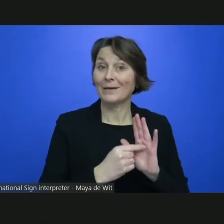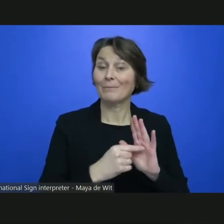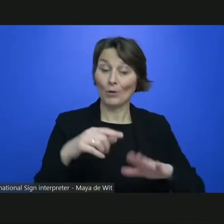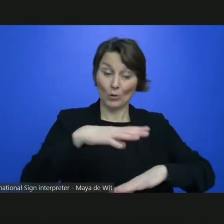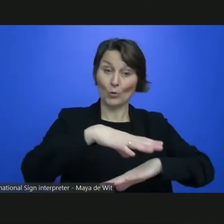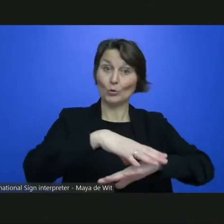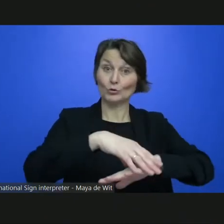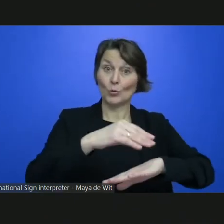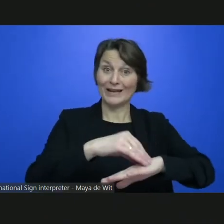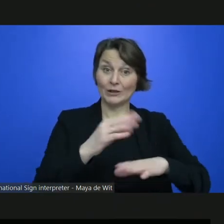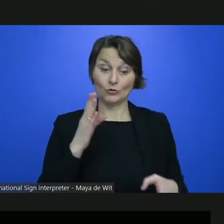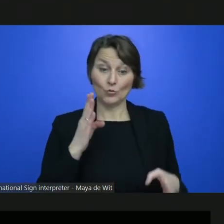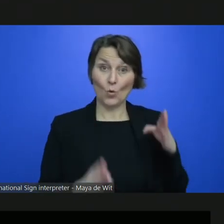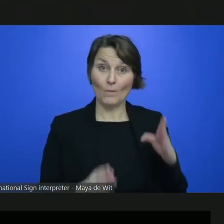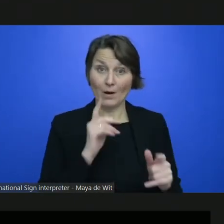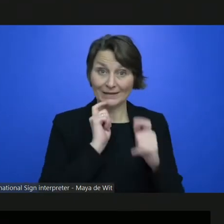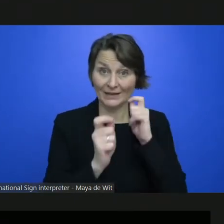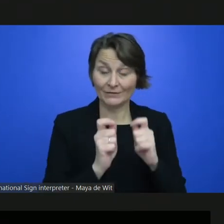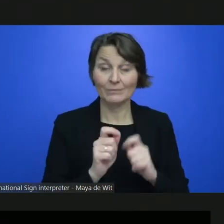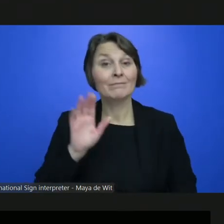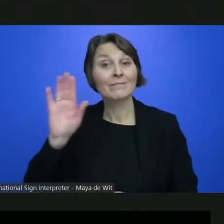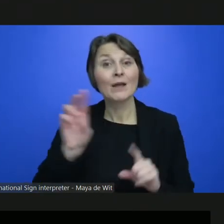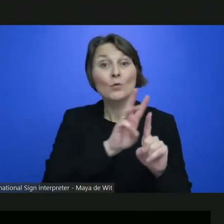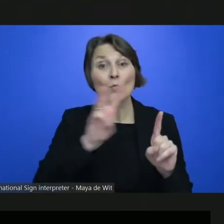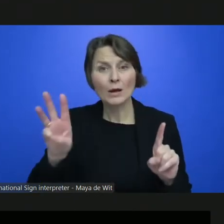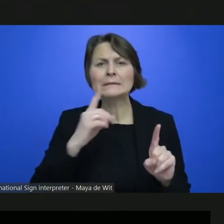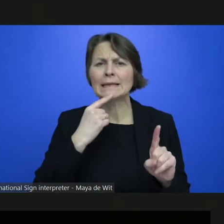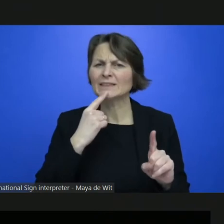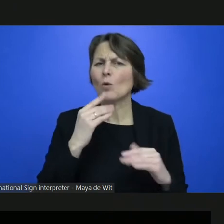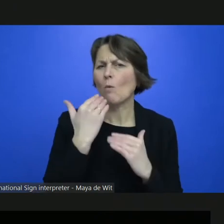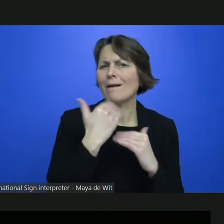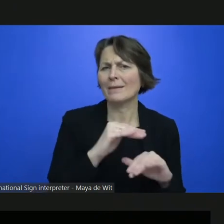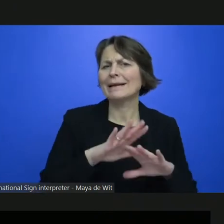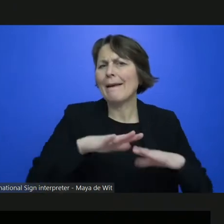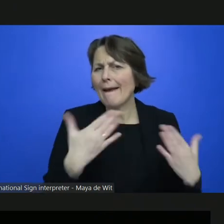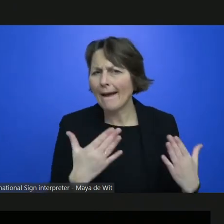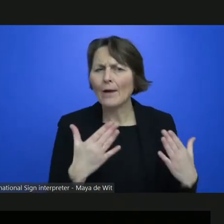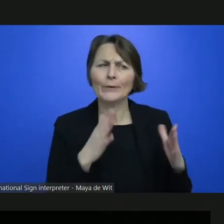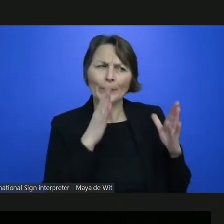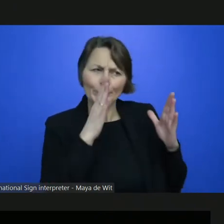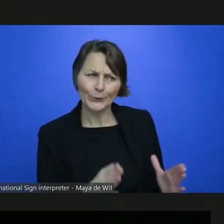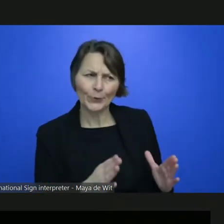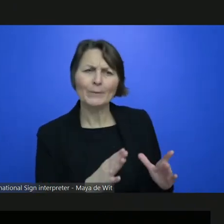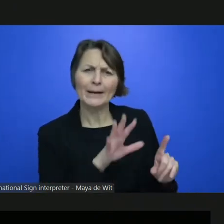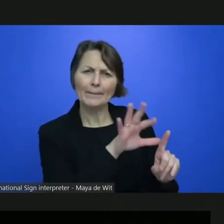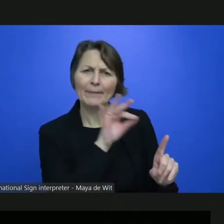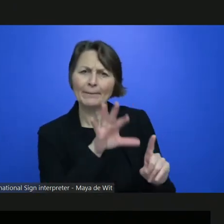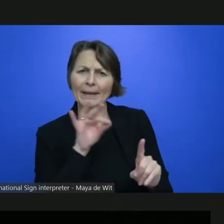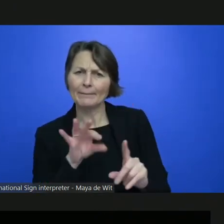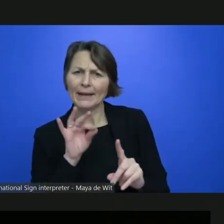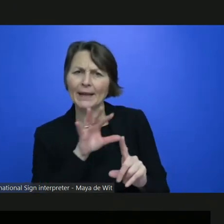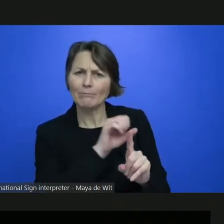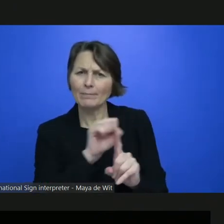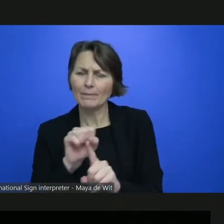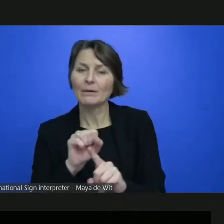for their company claims they have eliminated human bias regarding race and gender. Well, my data scientists tell me that if humans